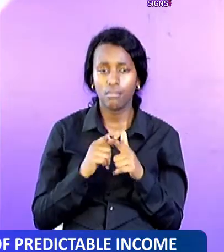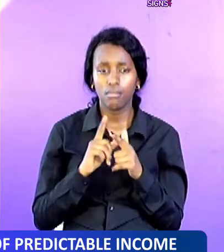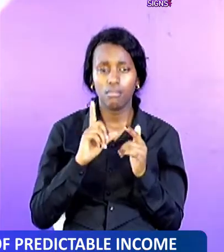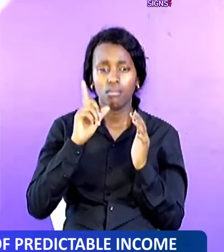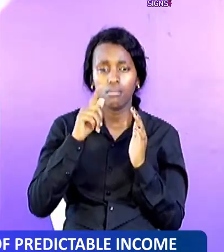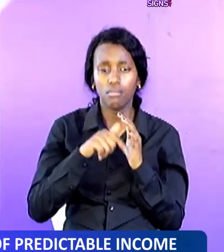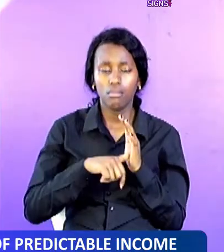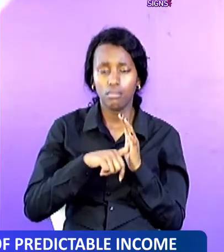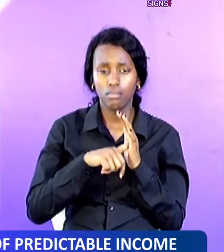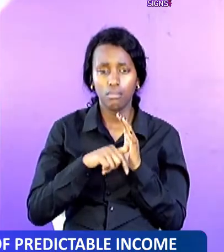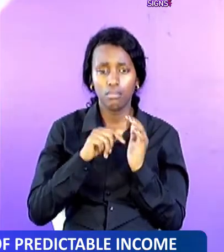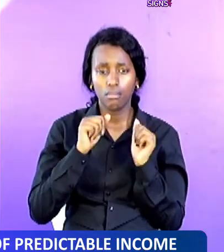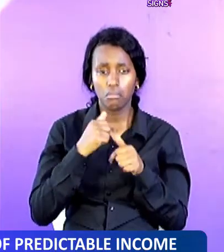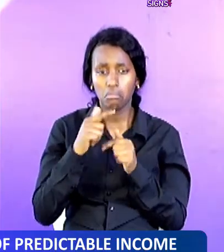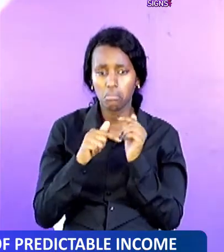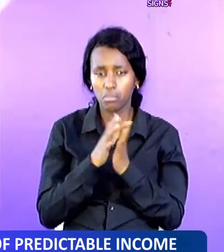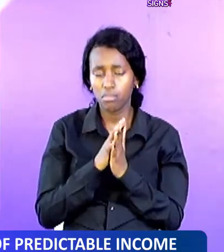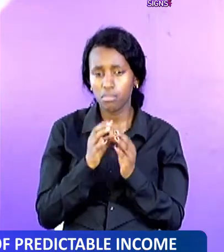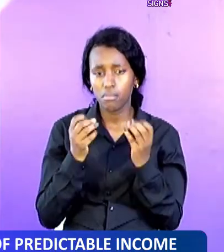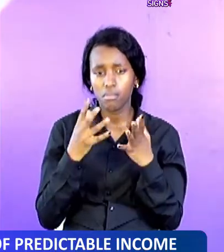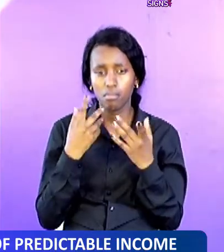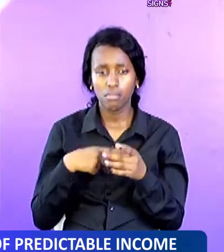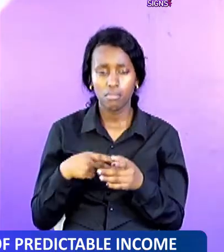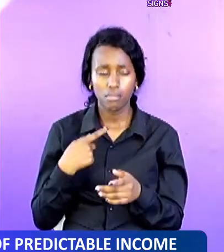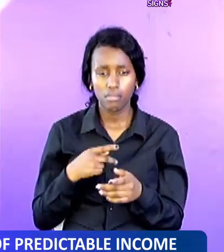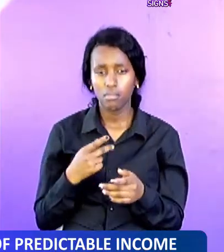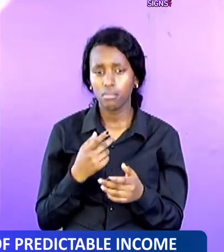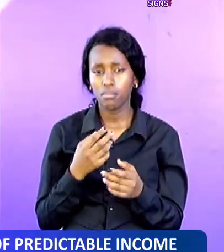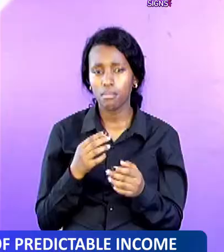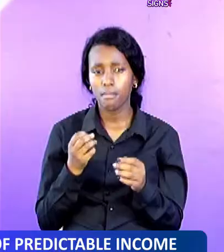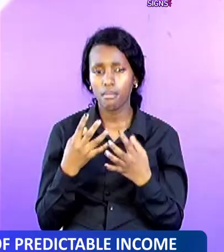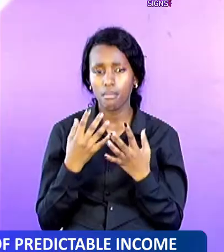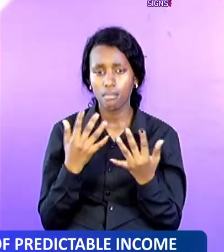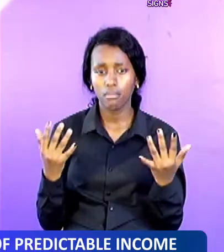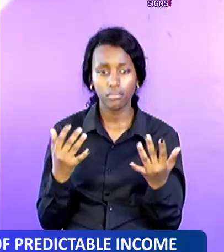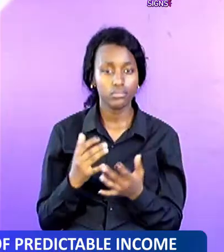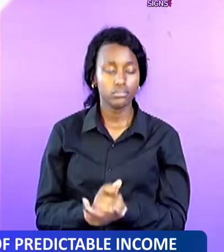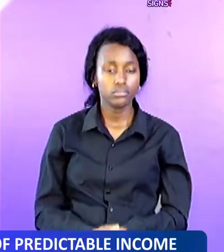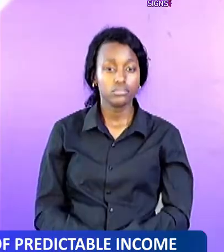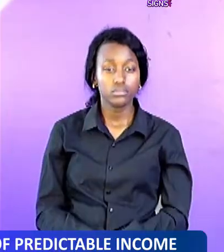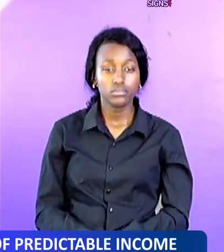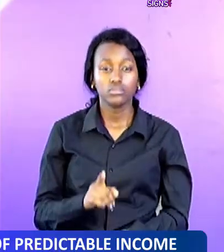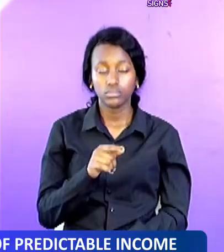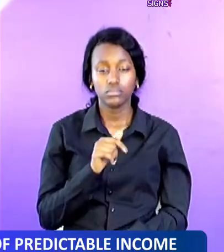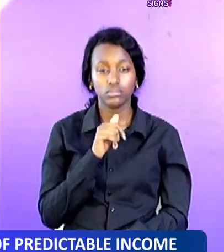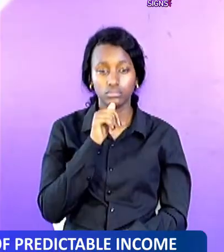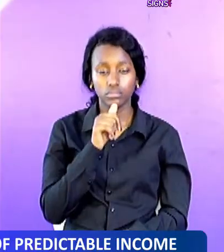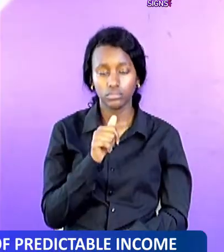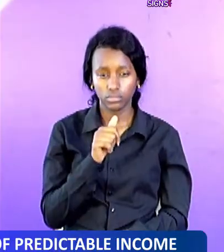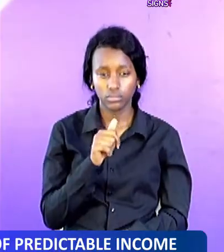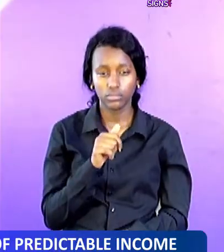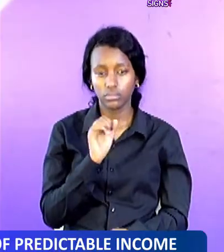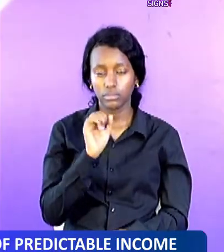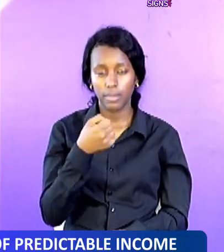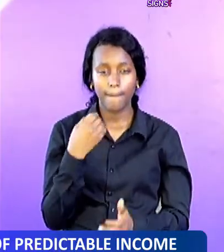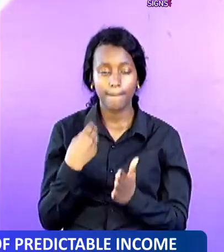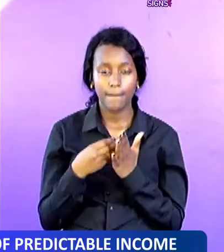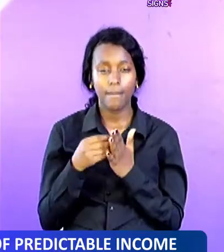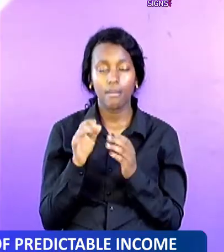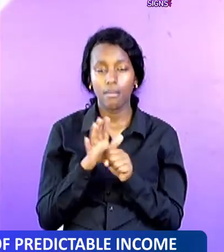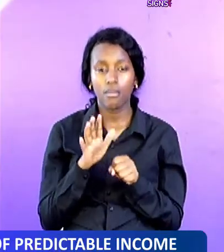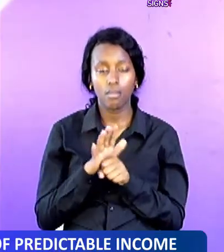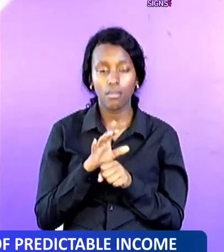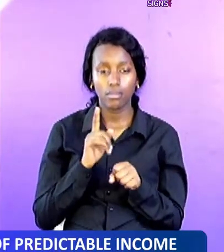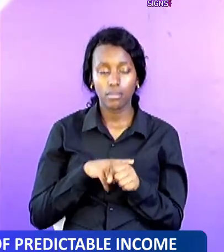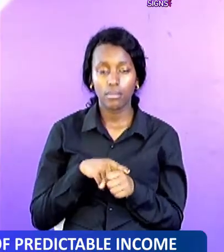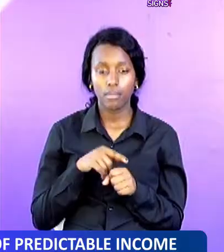income. Do not tie a lot of money in rental property at 12%, 11%, when you could have